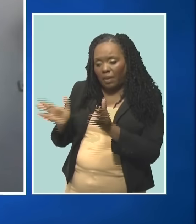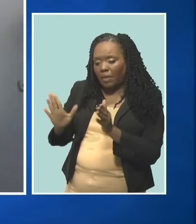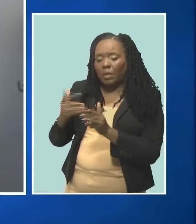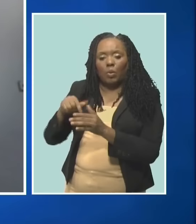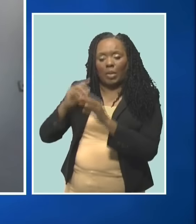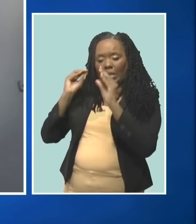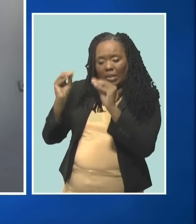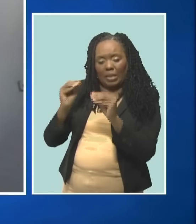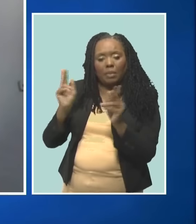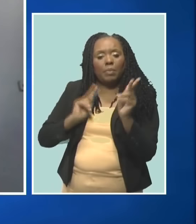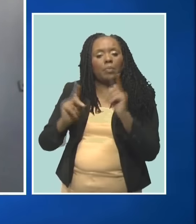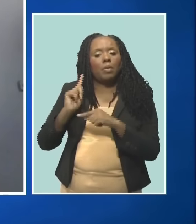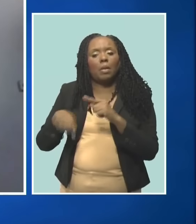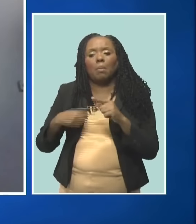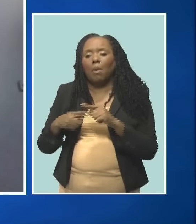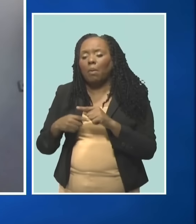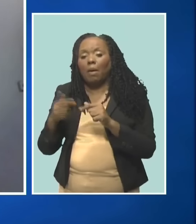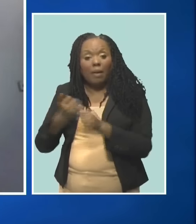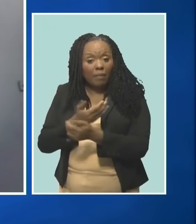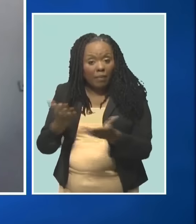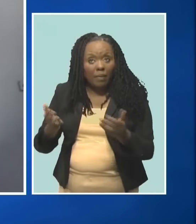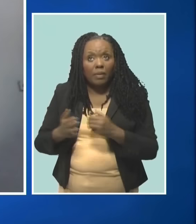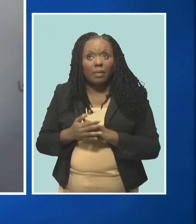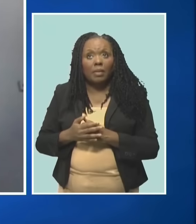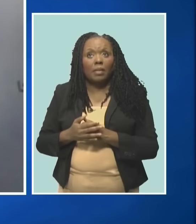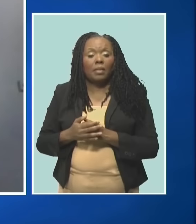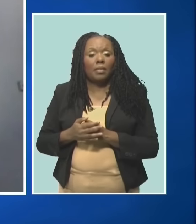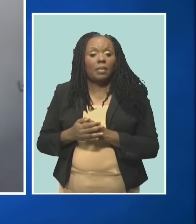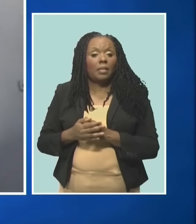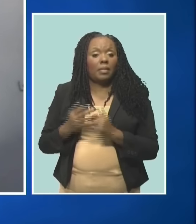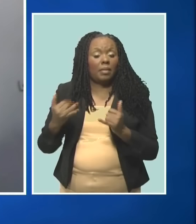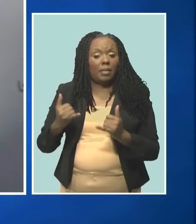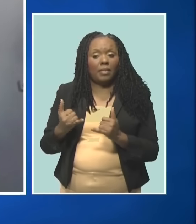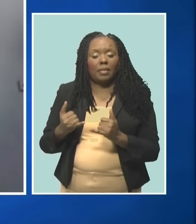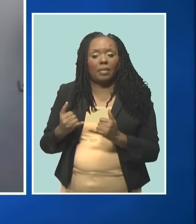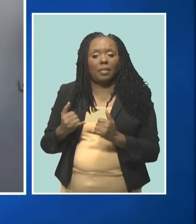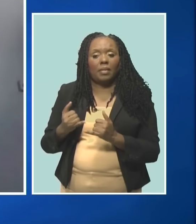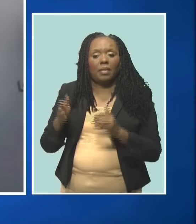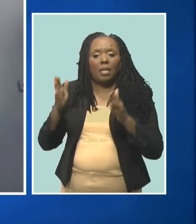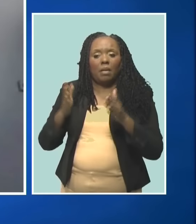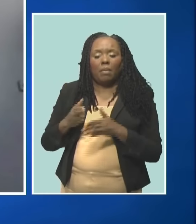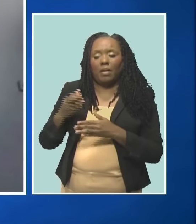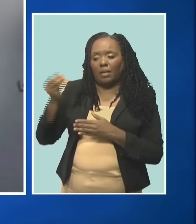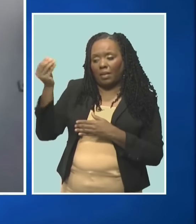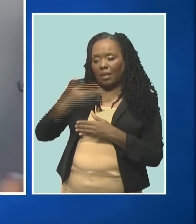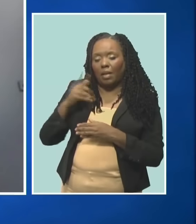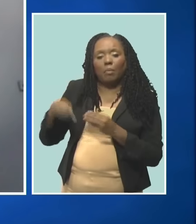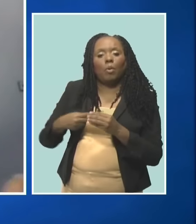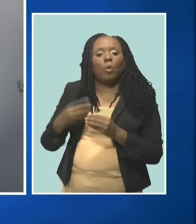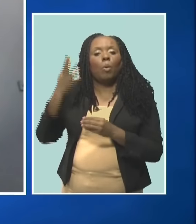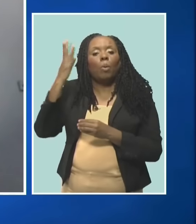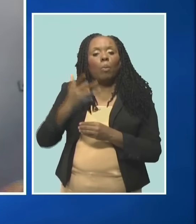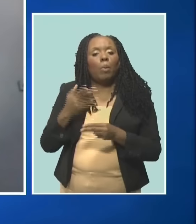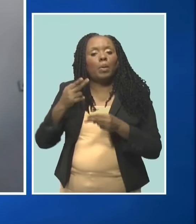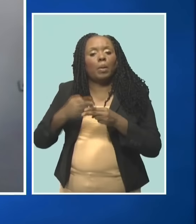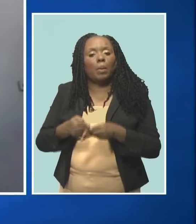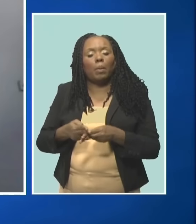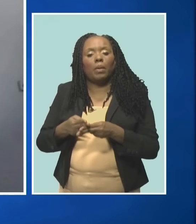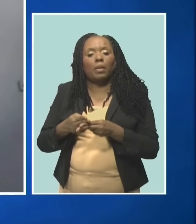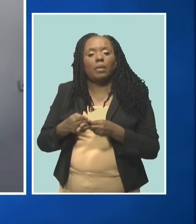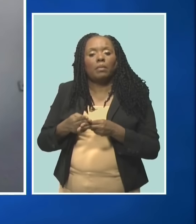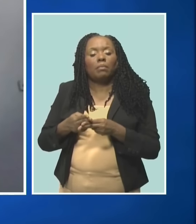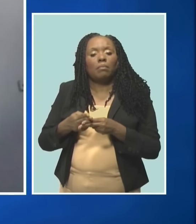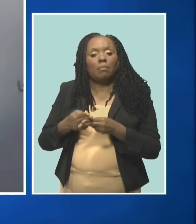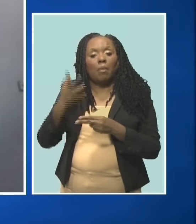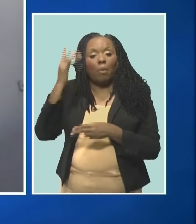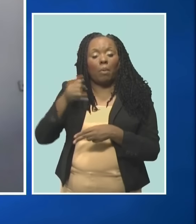why. Up to today, somebody sent me something about, do you remember why it was called Kadooment, right? Letting people understand a little